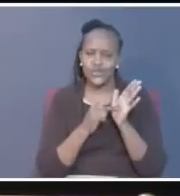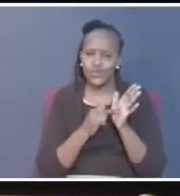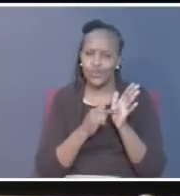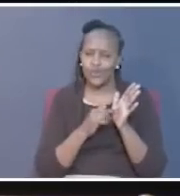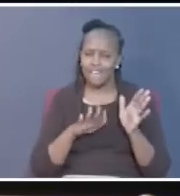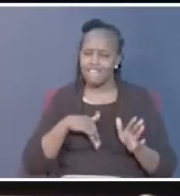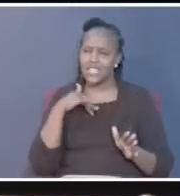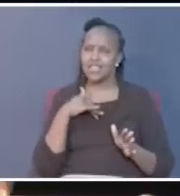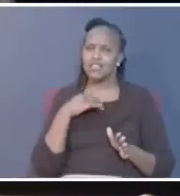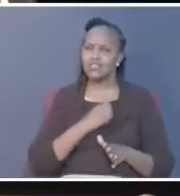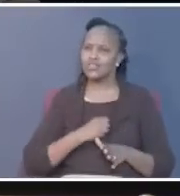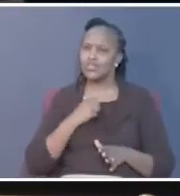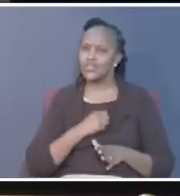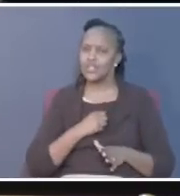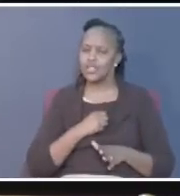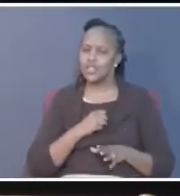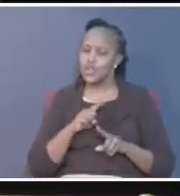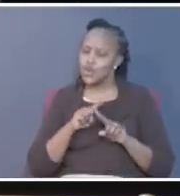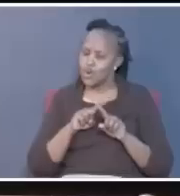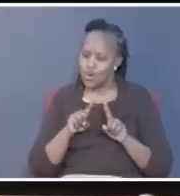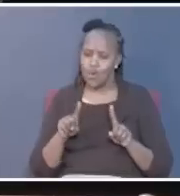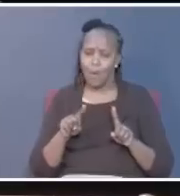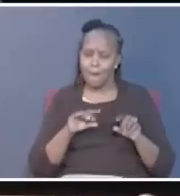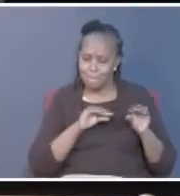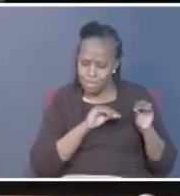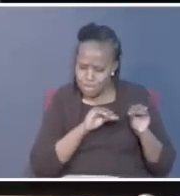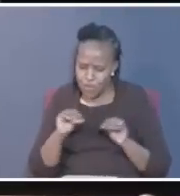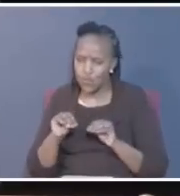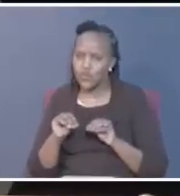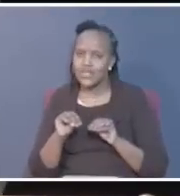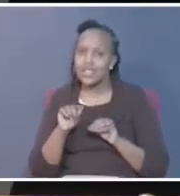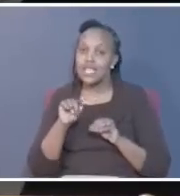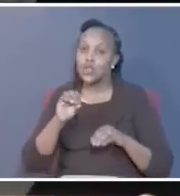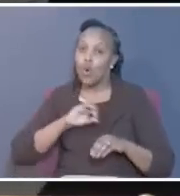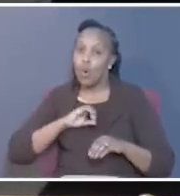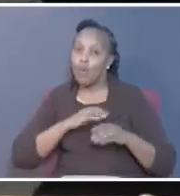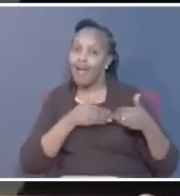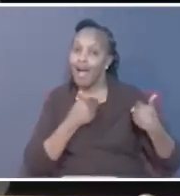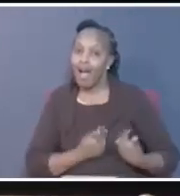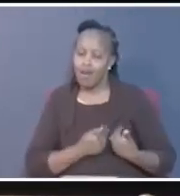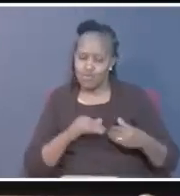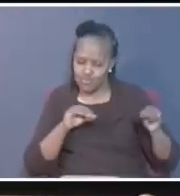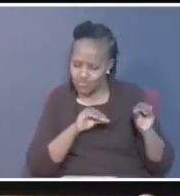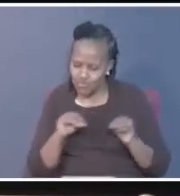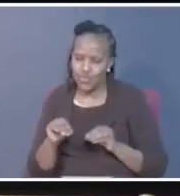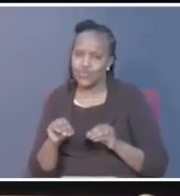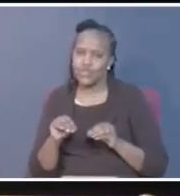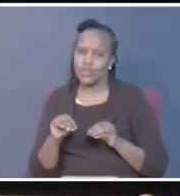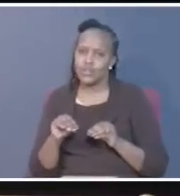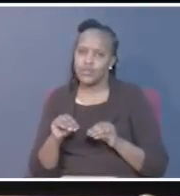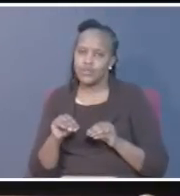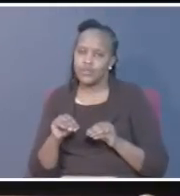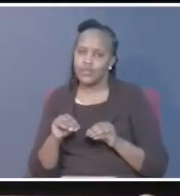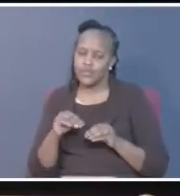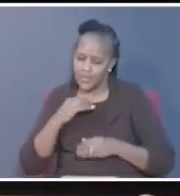No, it was a compassion that moved him to action. We're told that the Samaritan came